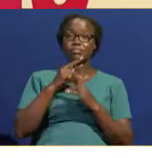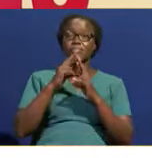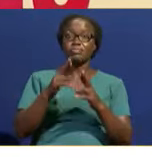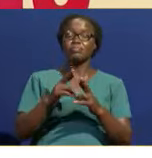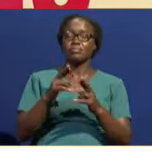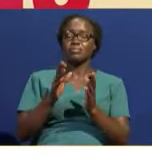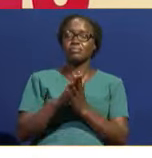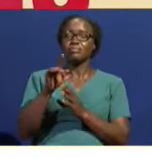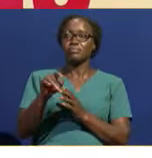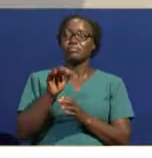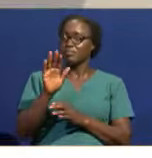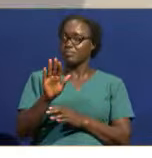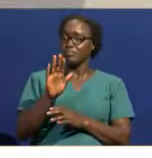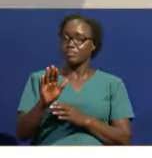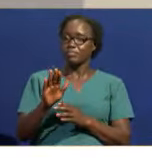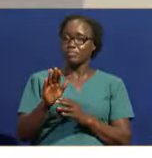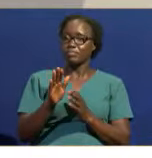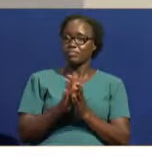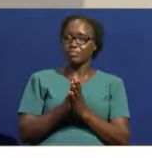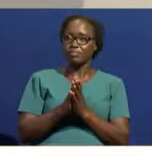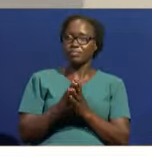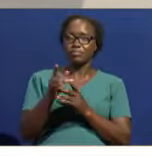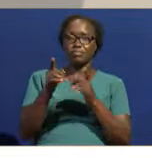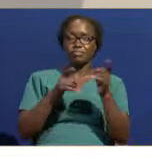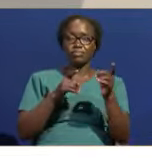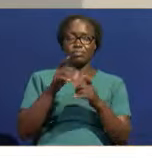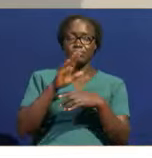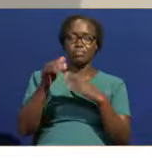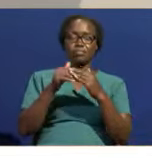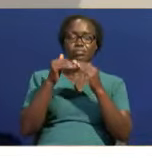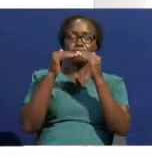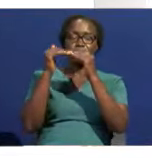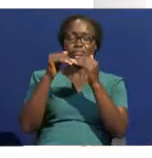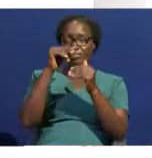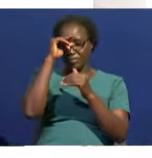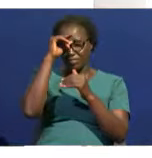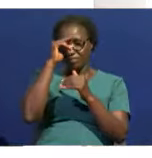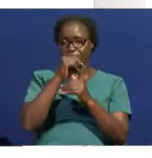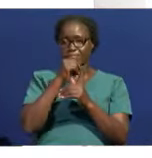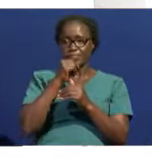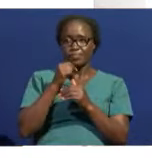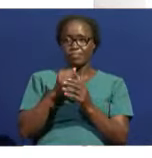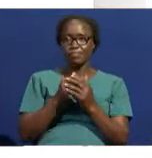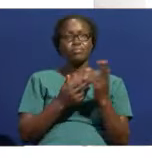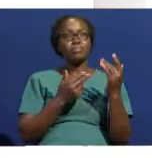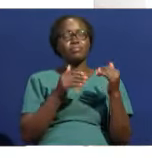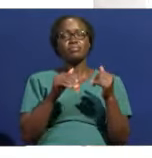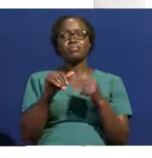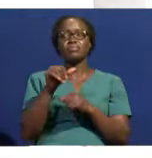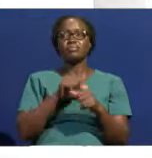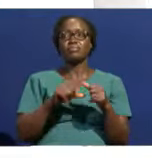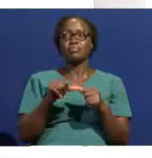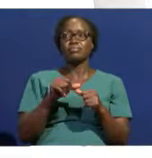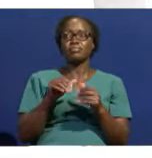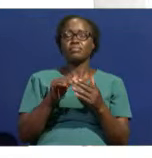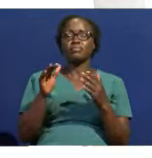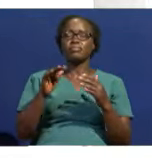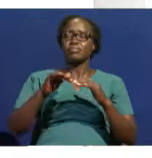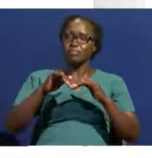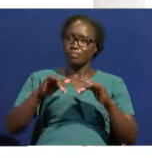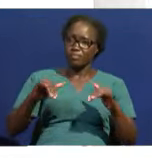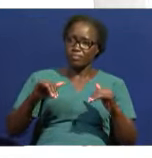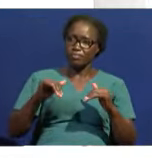to their needs and ensure good governance at all levels of government. We are really hopeful about more